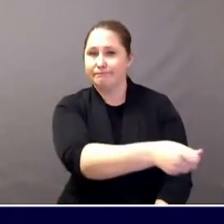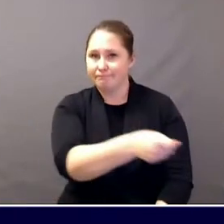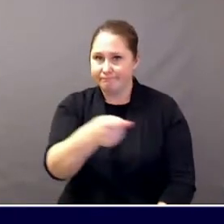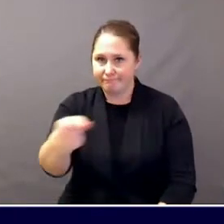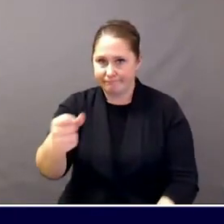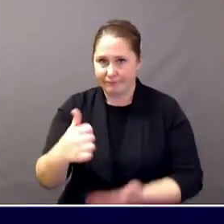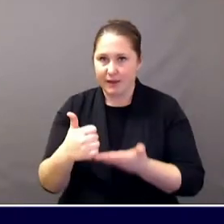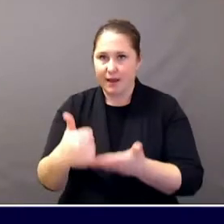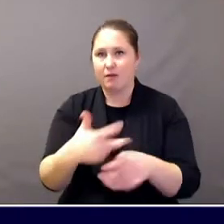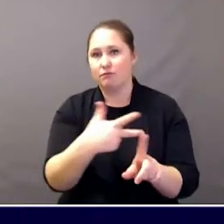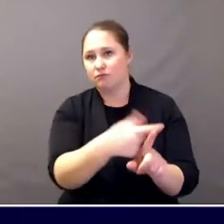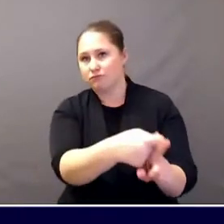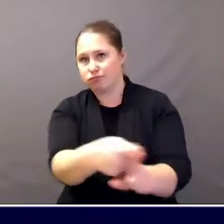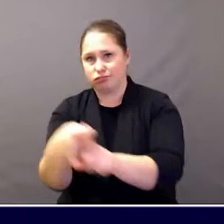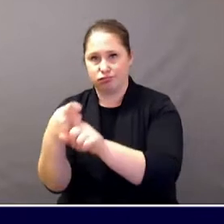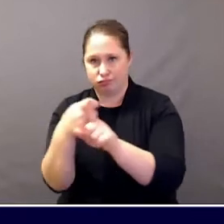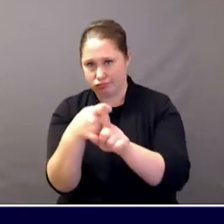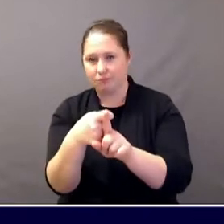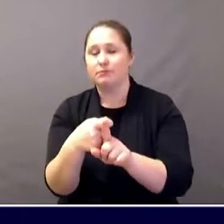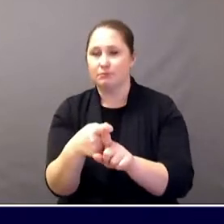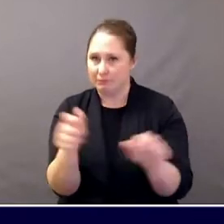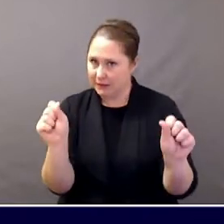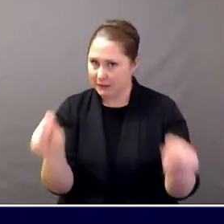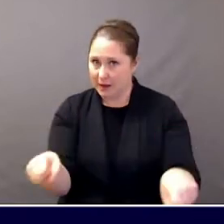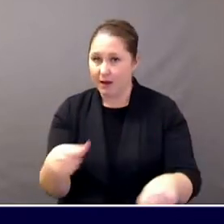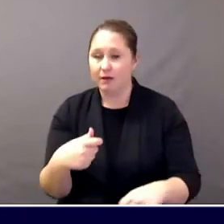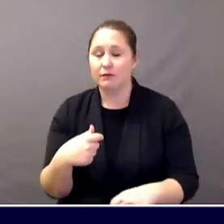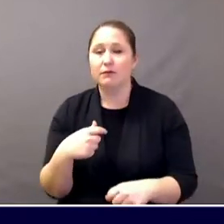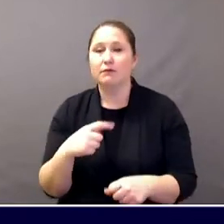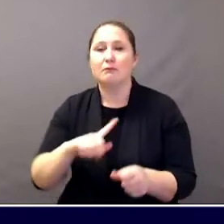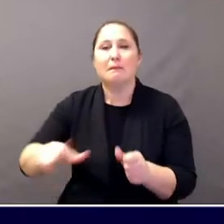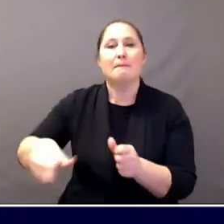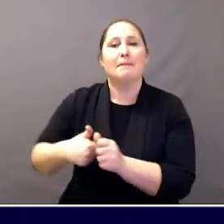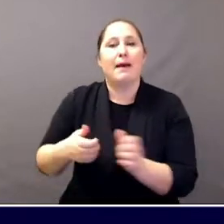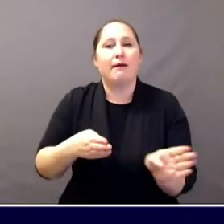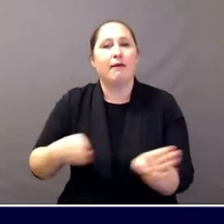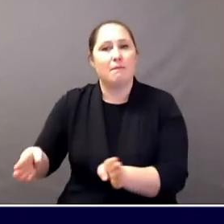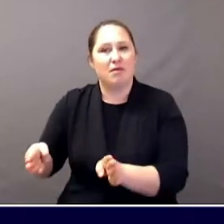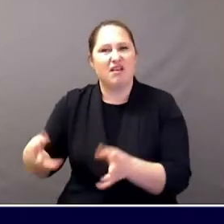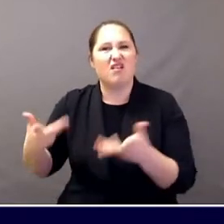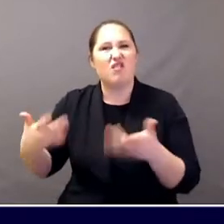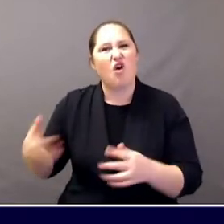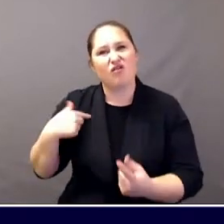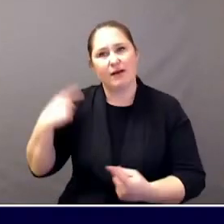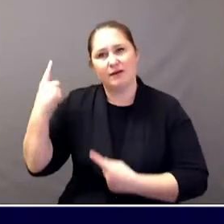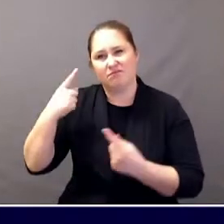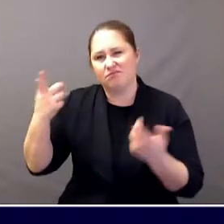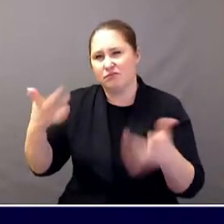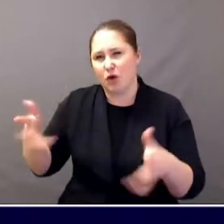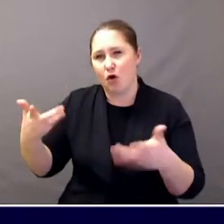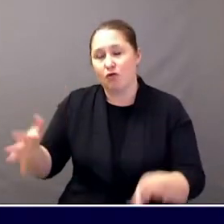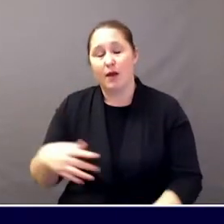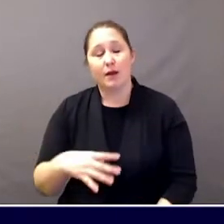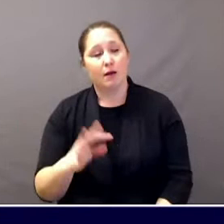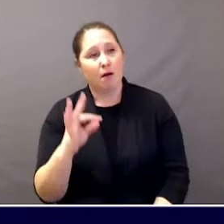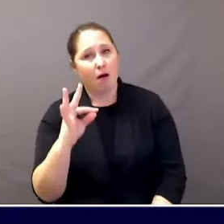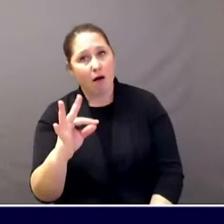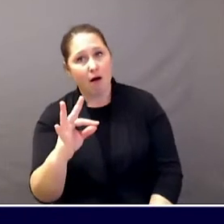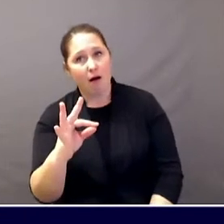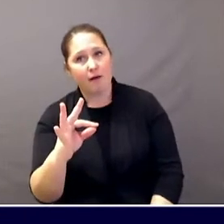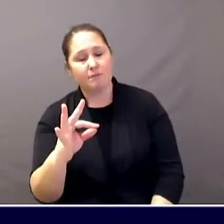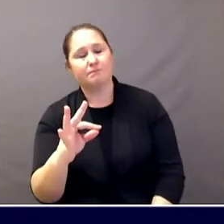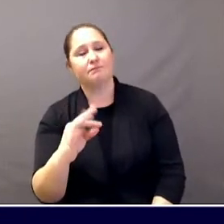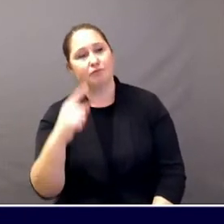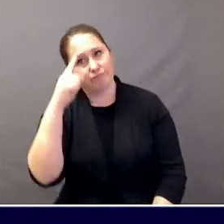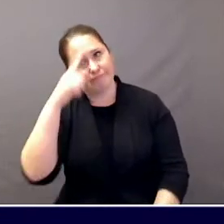vulnerable populations. So we are considering a plan B as needed. Oh, quick follow-up now that you mentioned that, Commissioner Lambert. I know that some